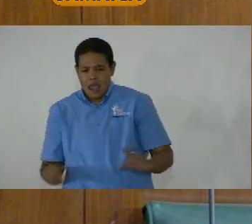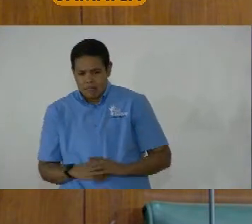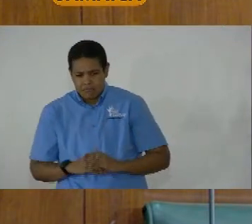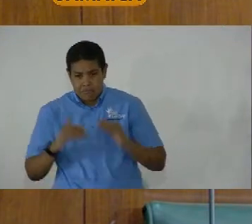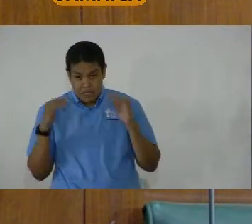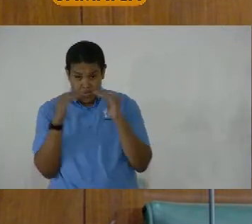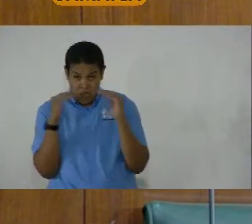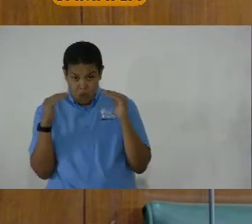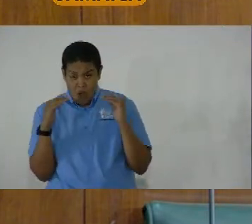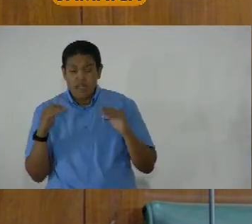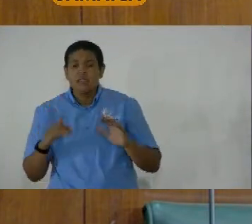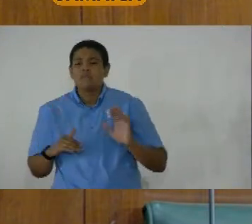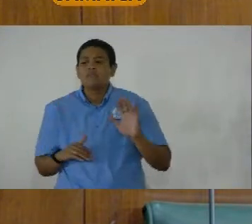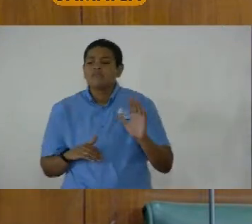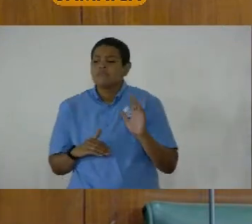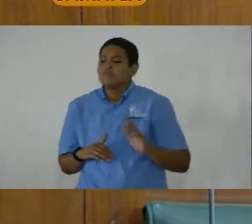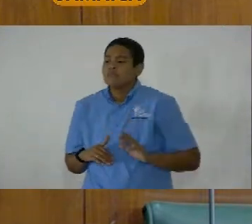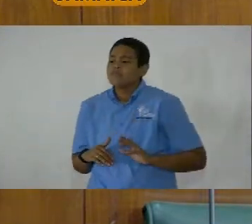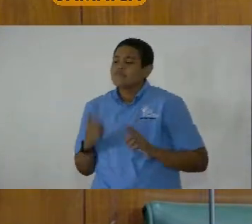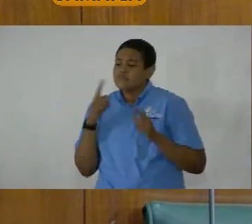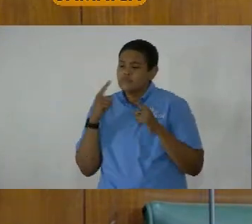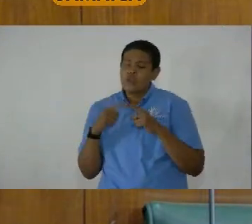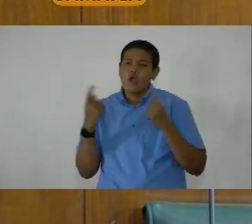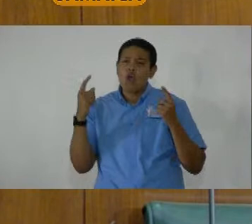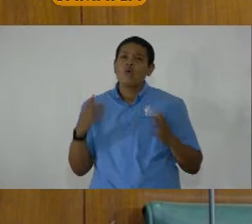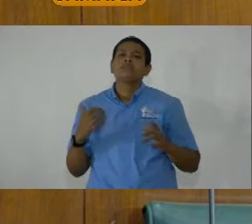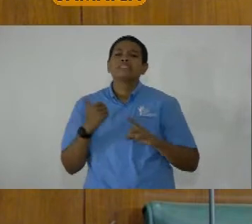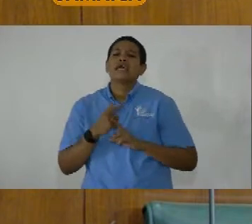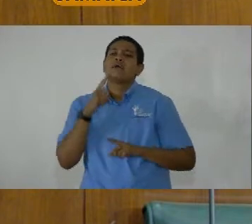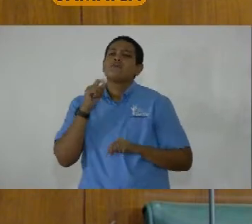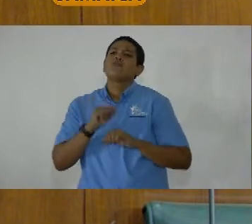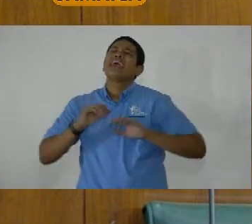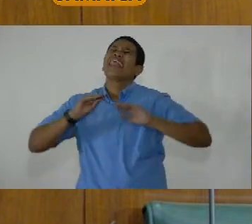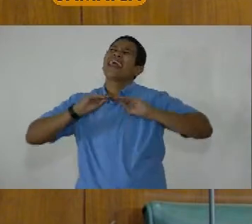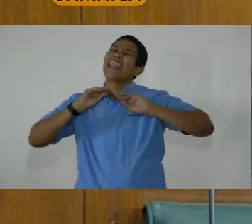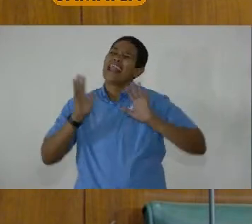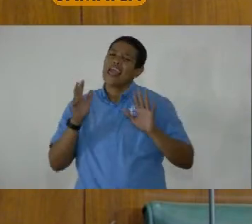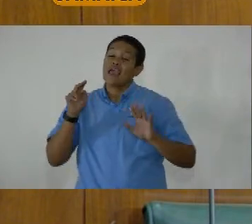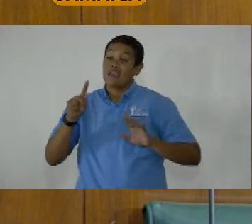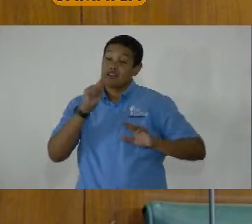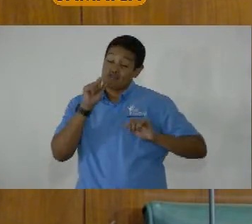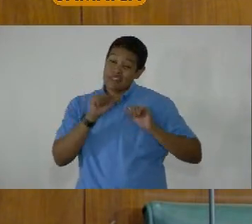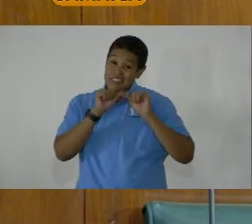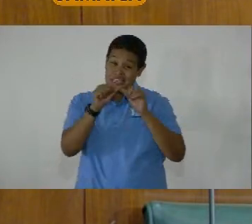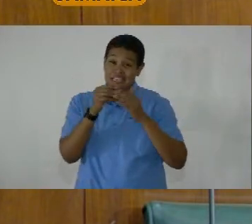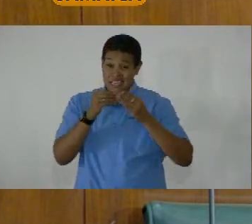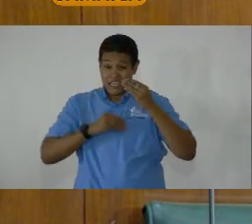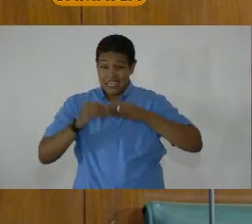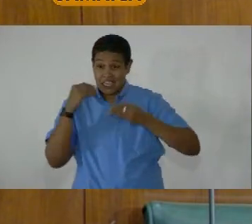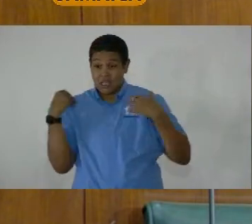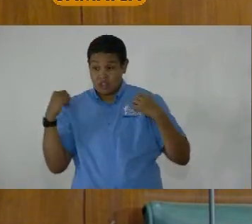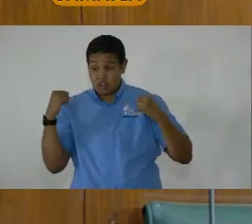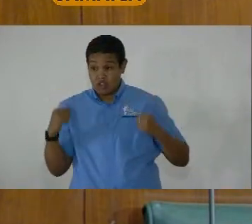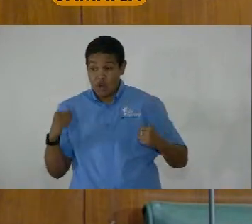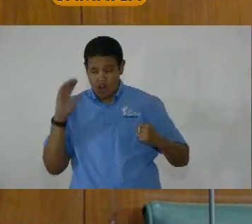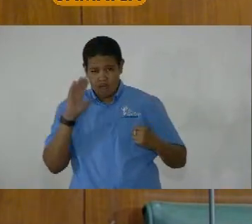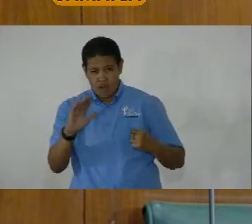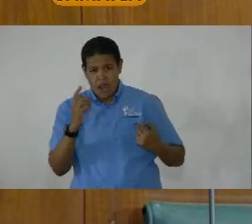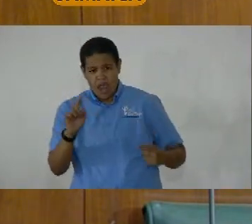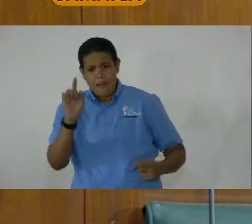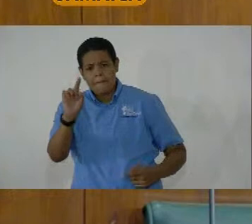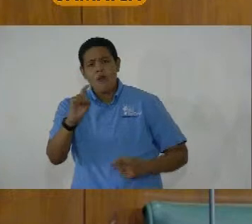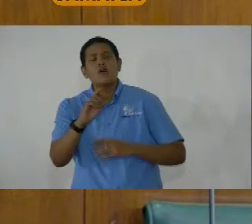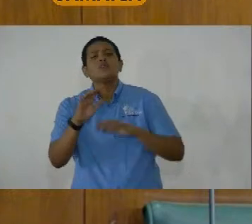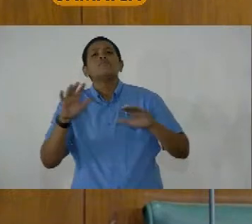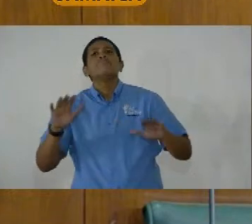Equally, Madam Speaker, the opposition is very clear that a sustained economic recovery must